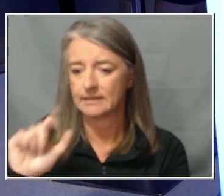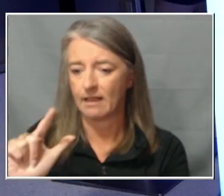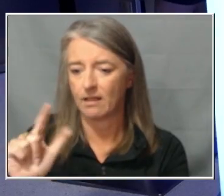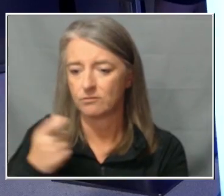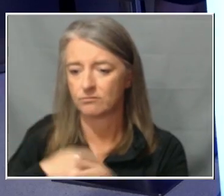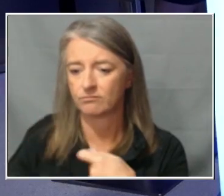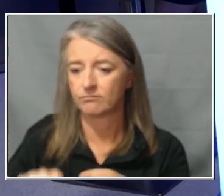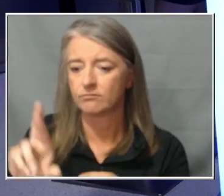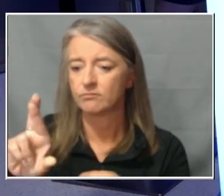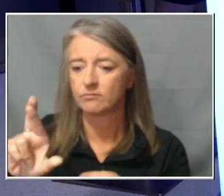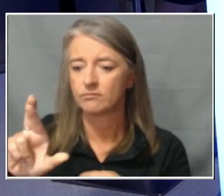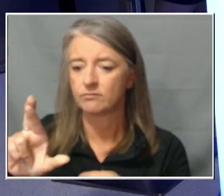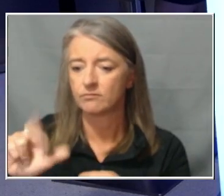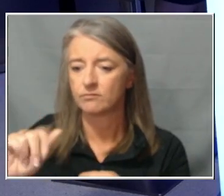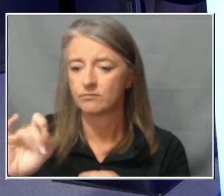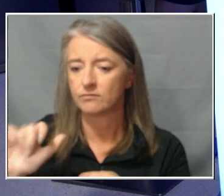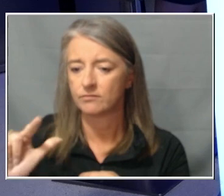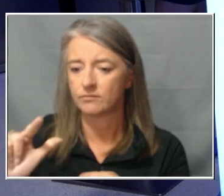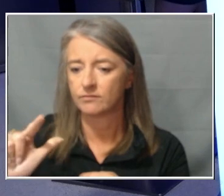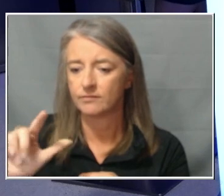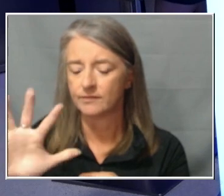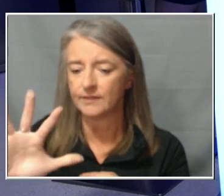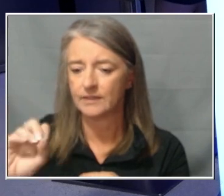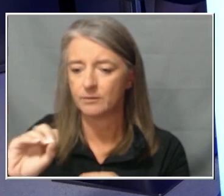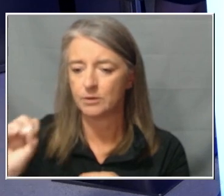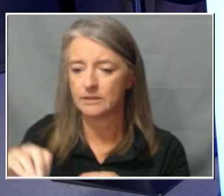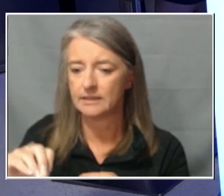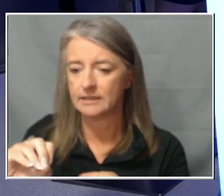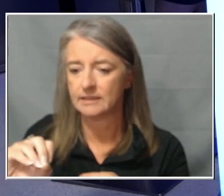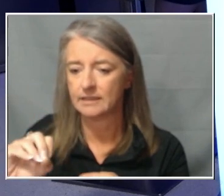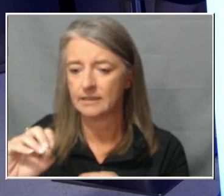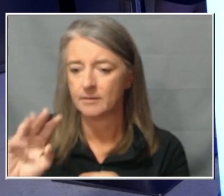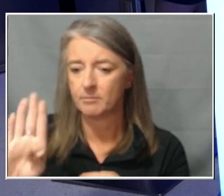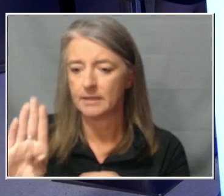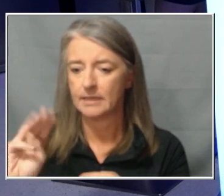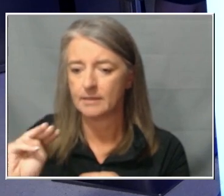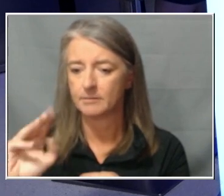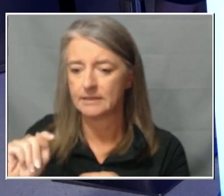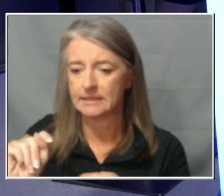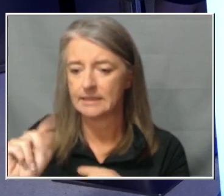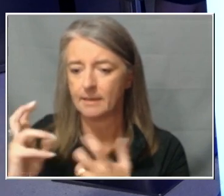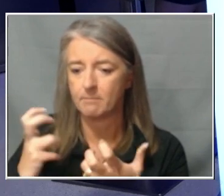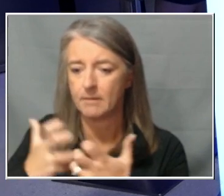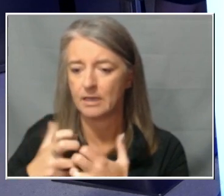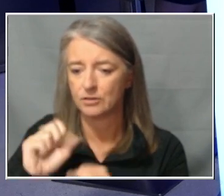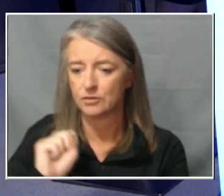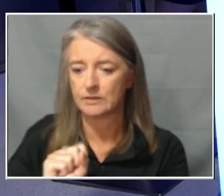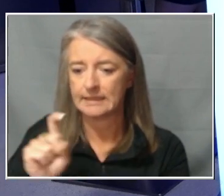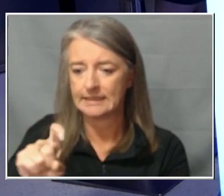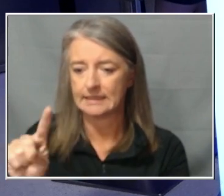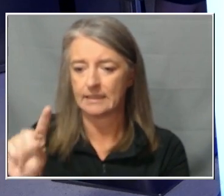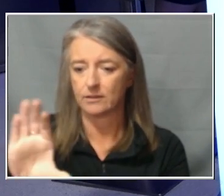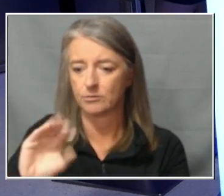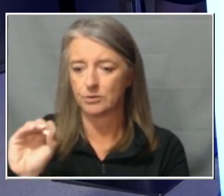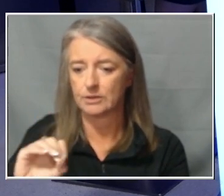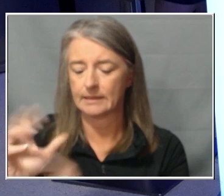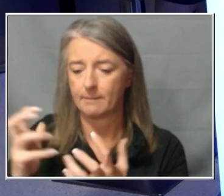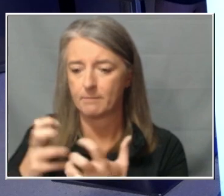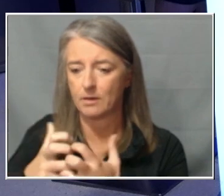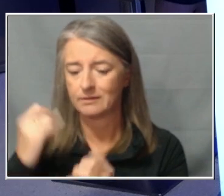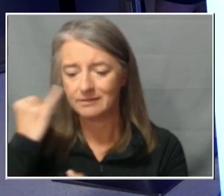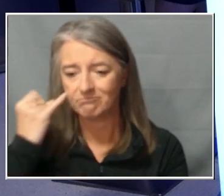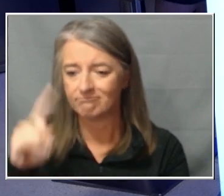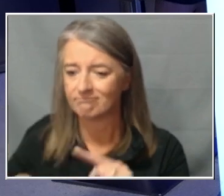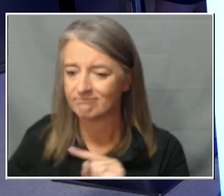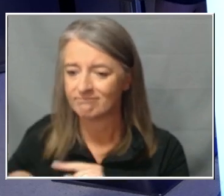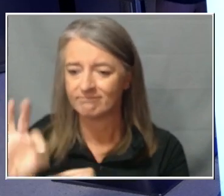to know, can a 50% BMT match work? You said Eric needed a 100% match. What if he couldn't find one?